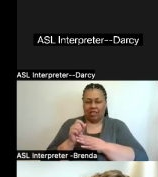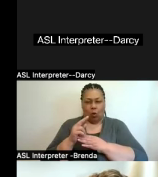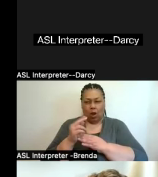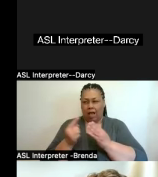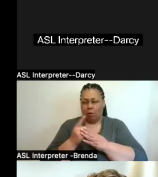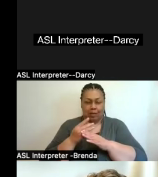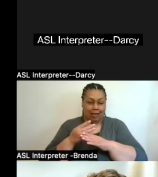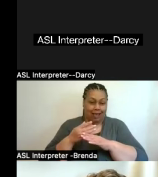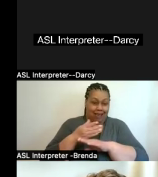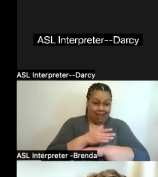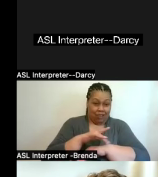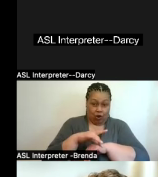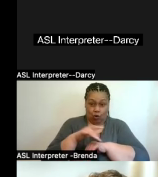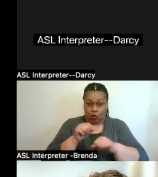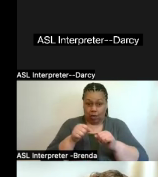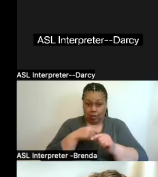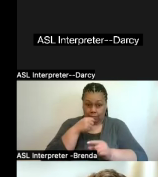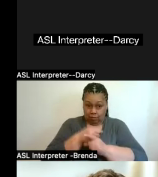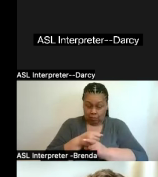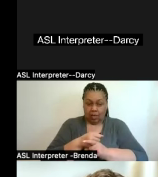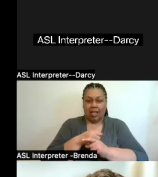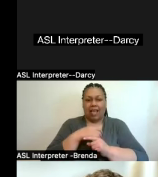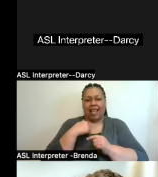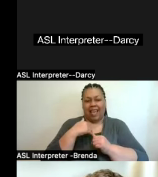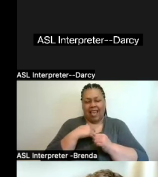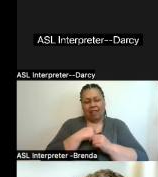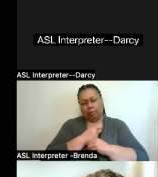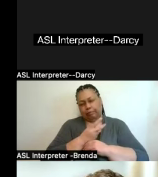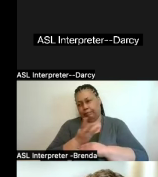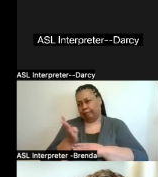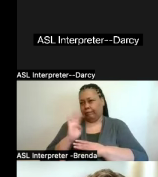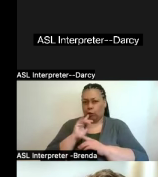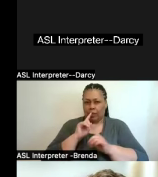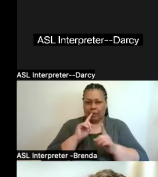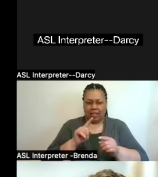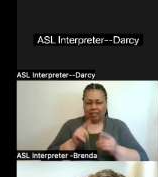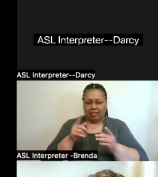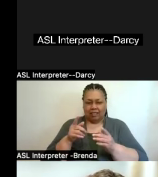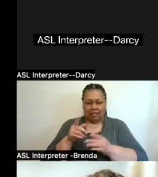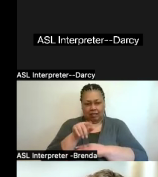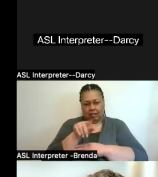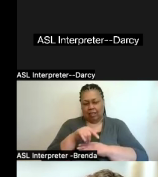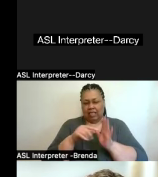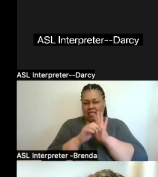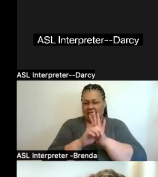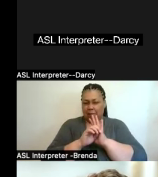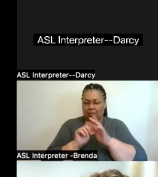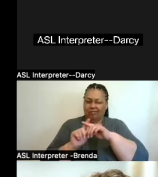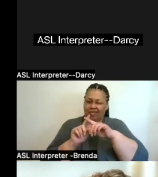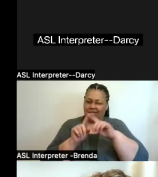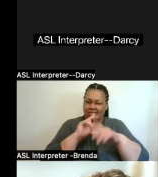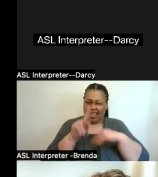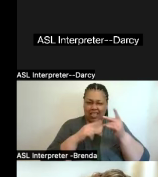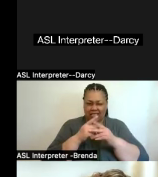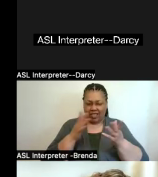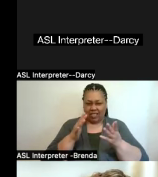an earthquake occurs, you have another suite of response products that you can see here. So these are examples of the types of products that